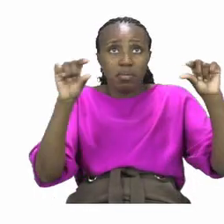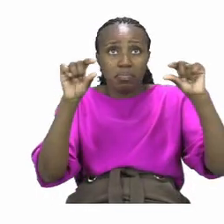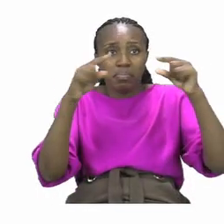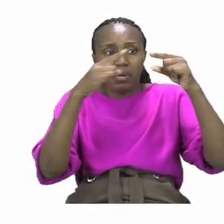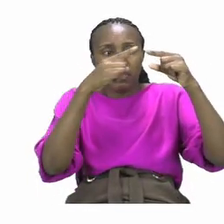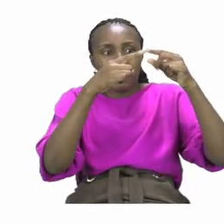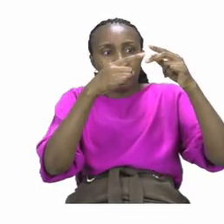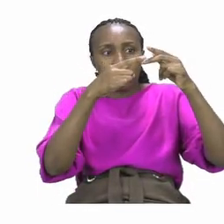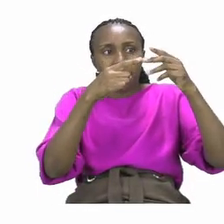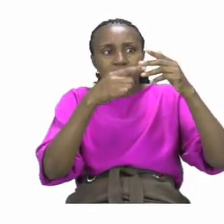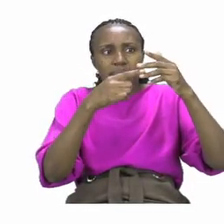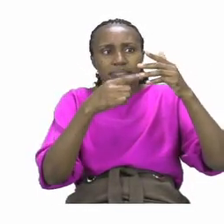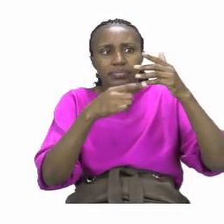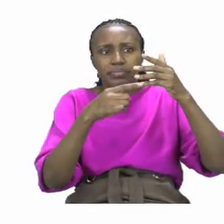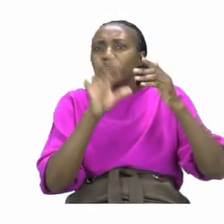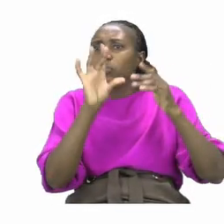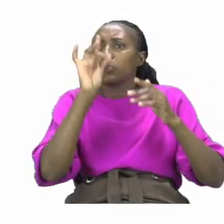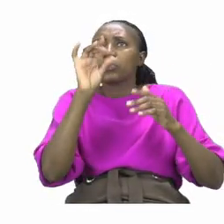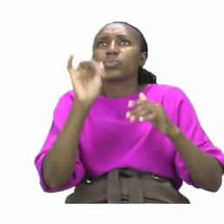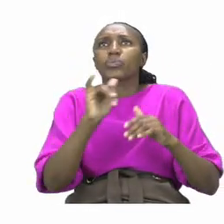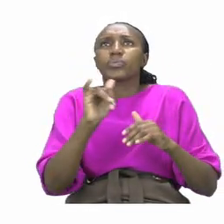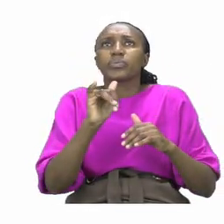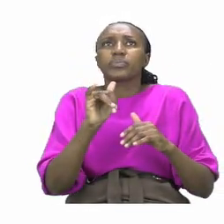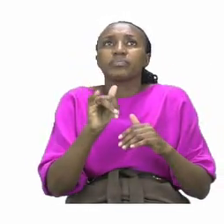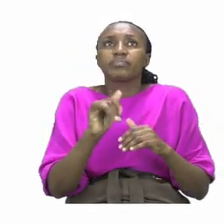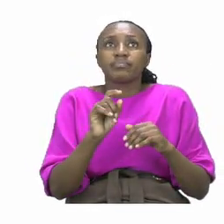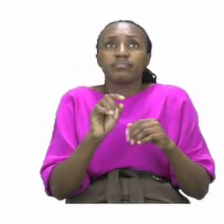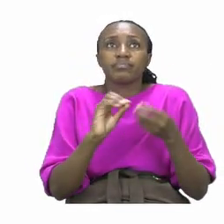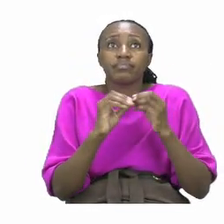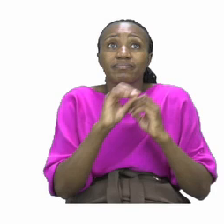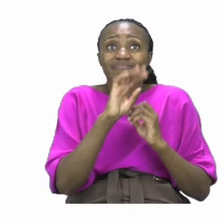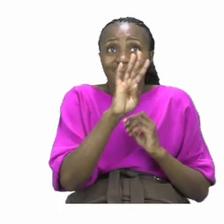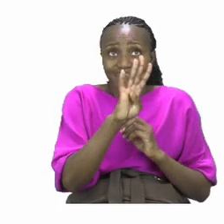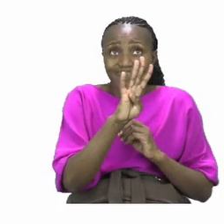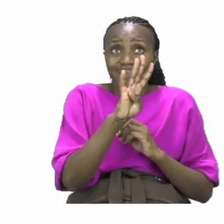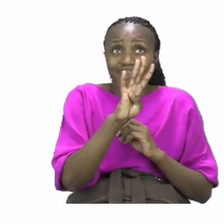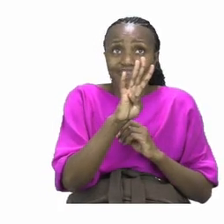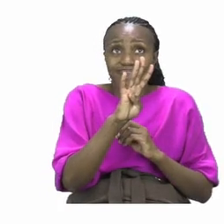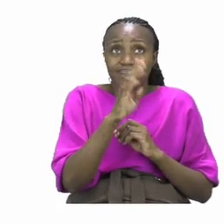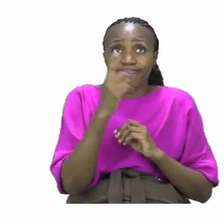use. Let's put our finger on number 4.